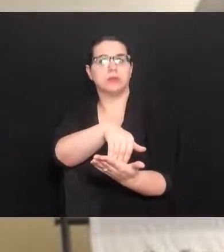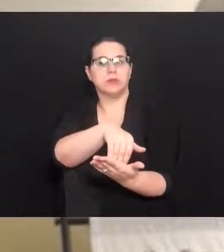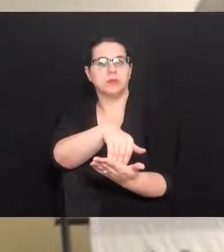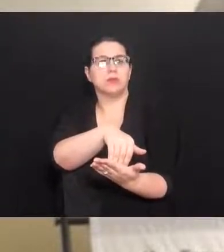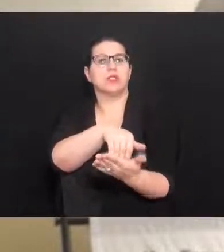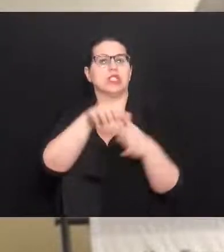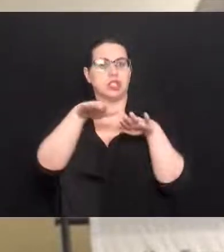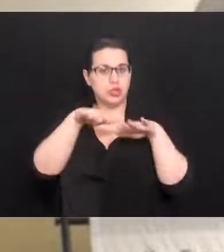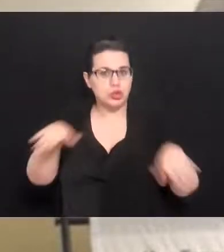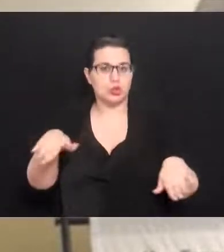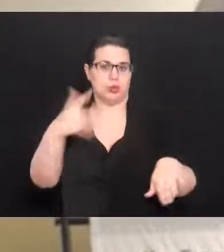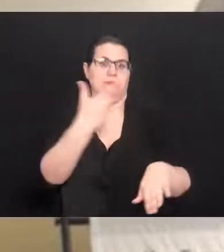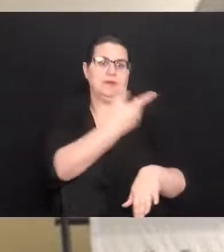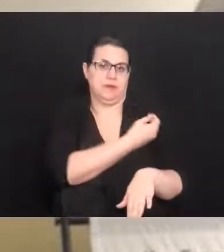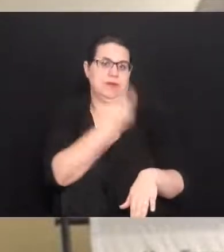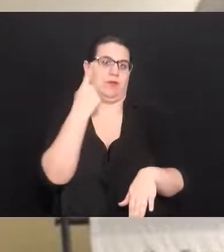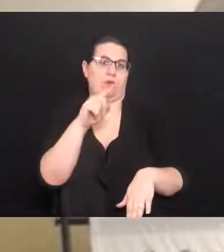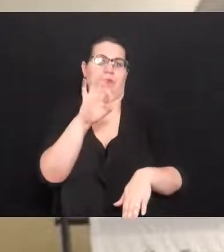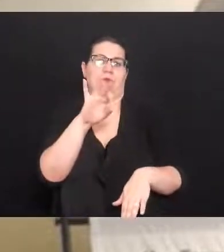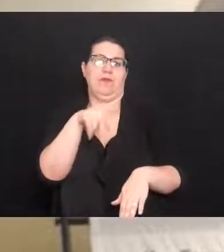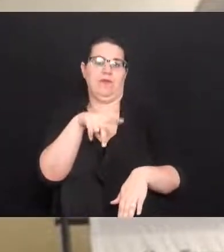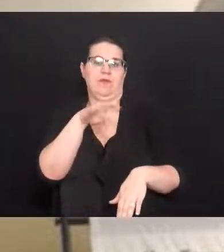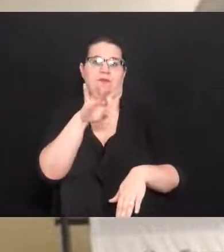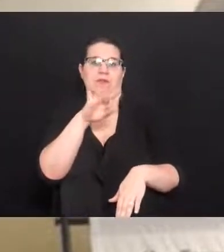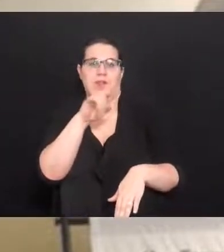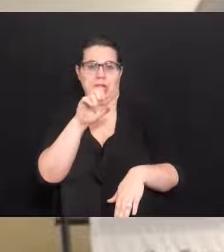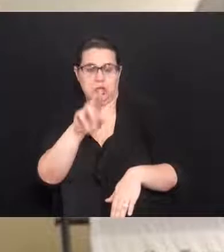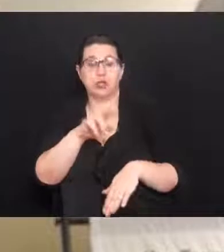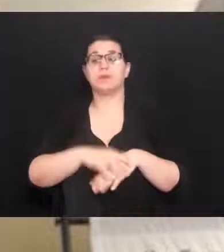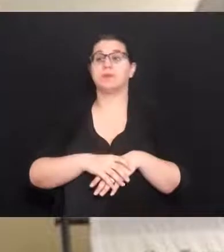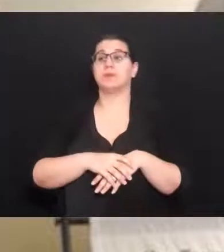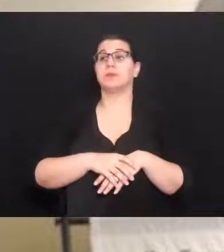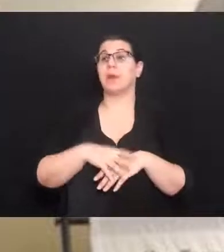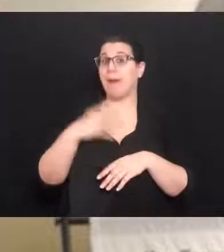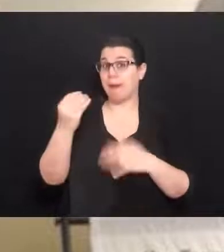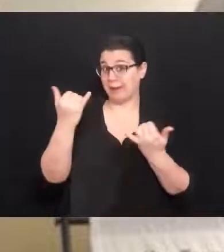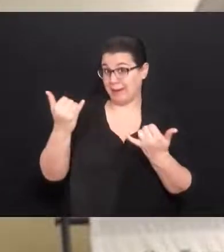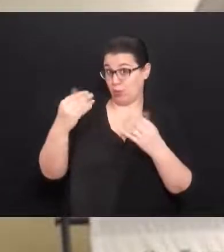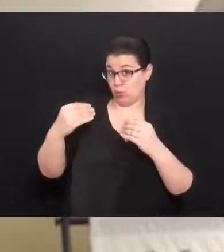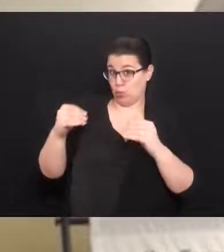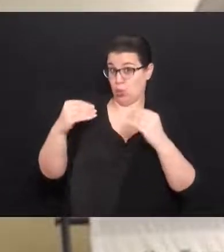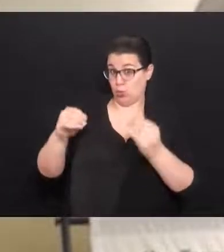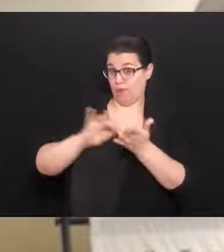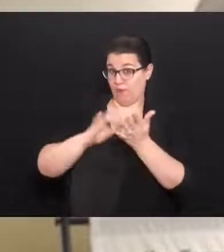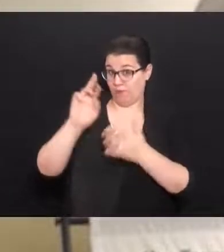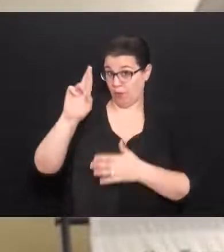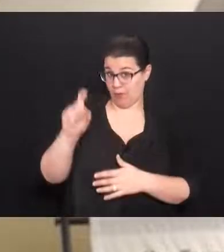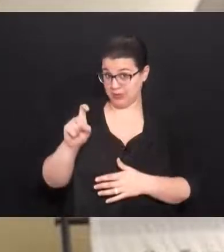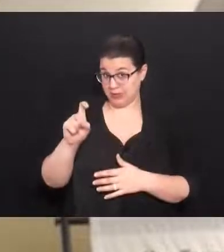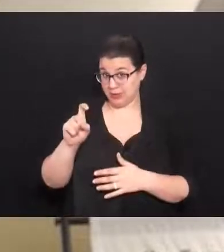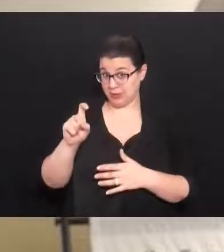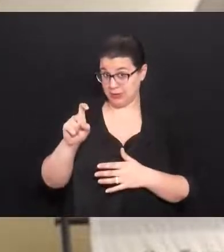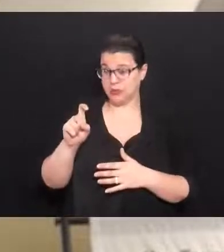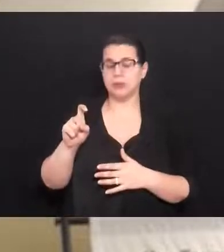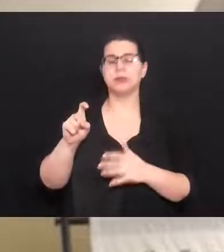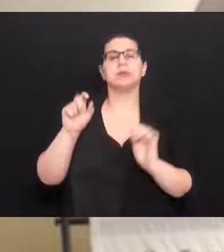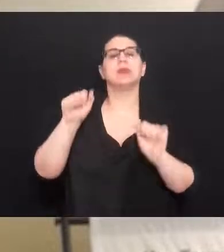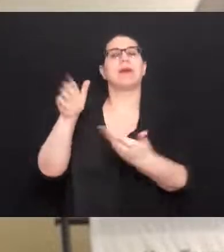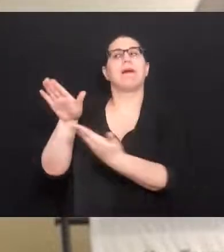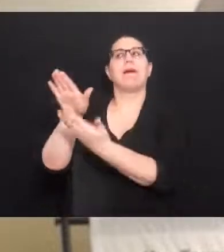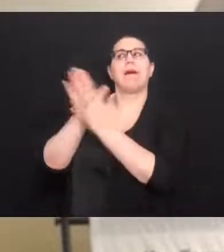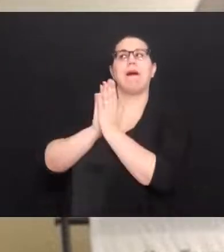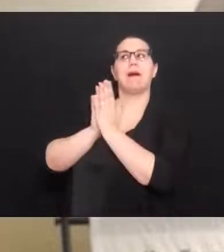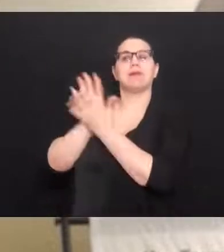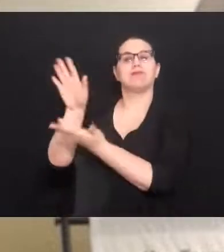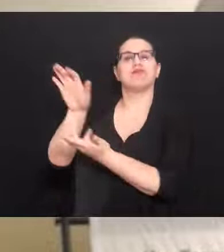for children, and our retail facilities are now able to request doses as